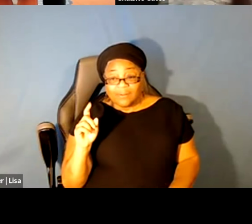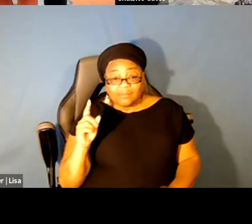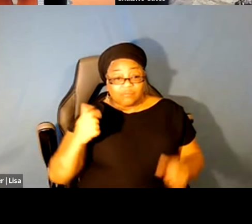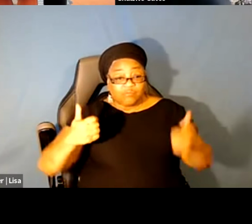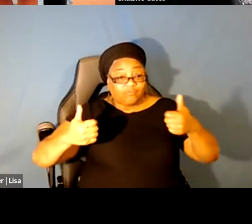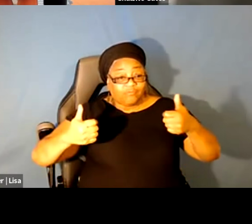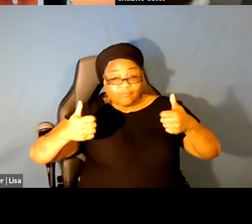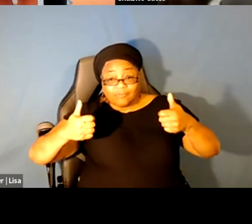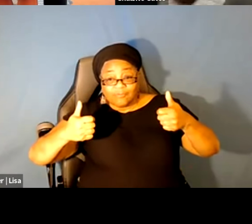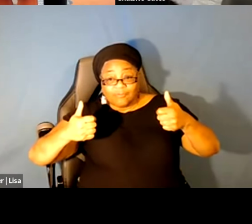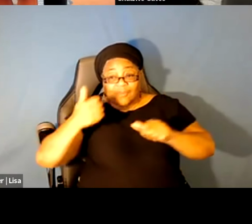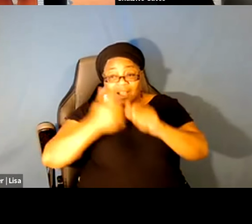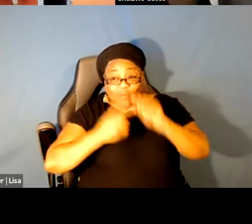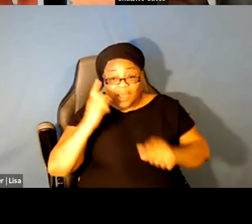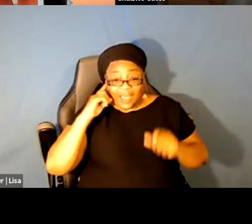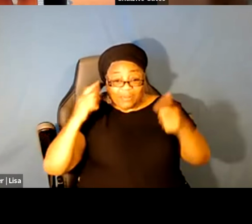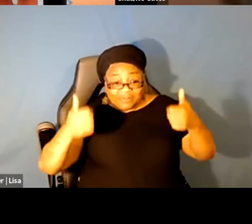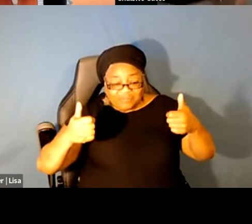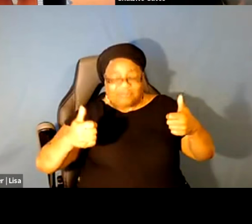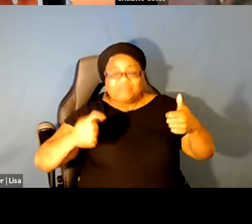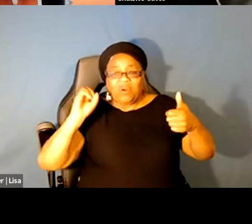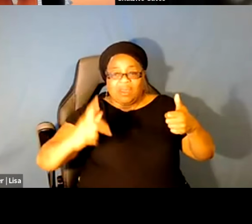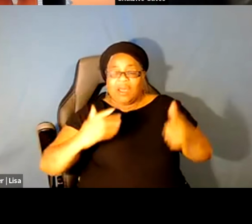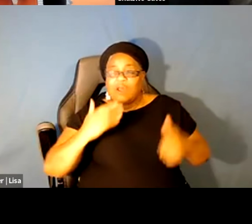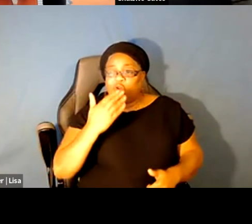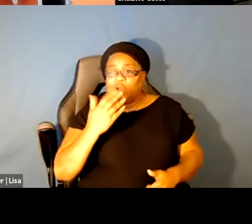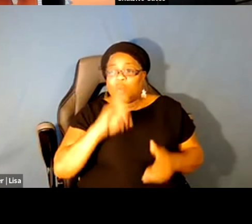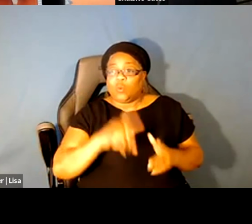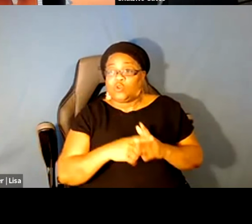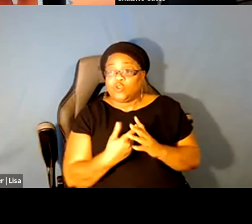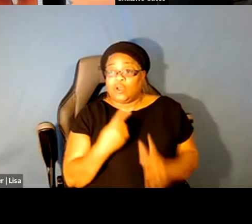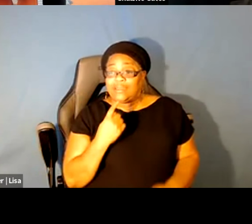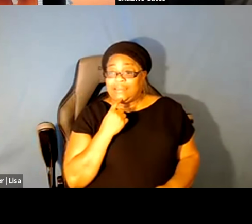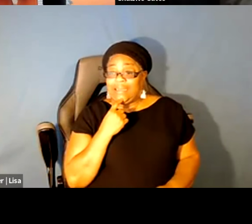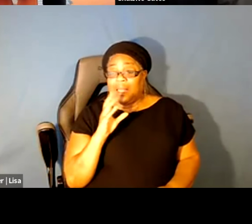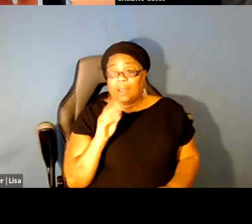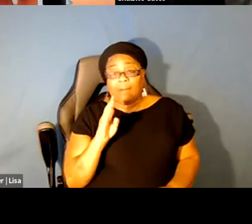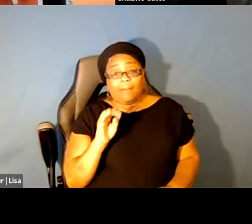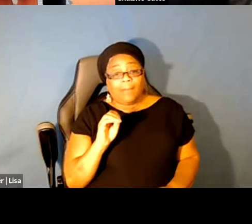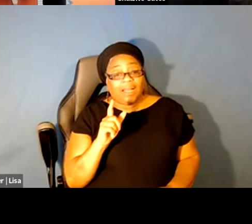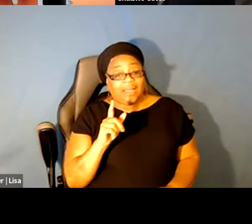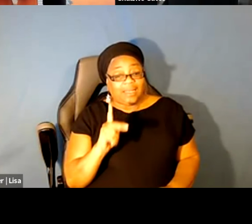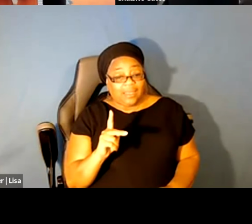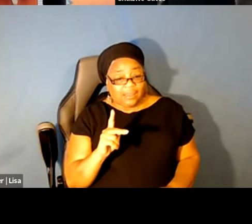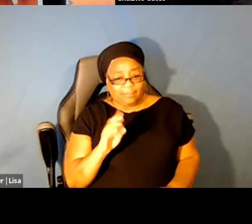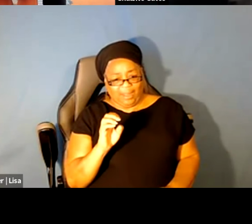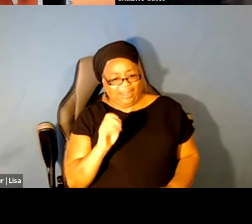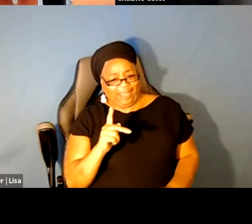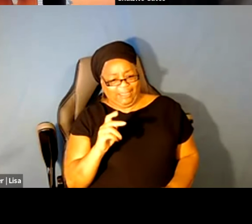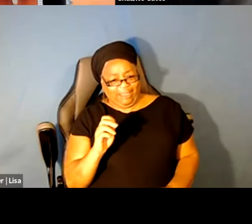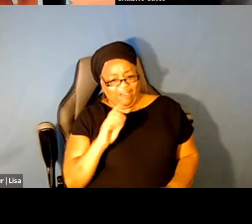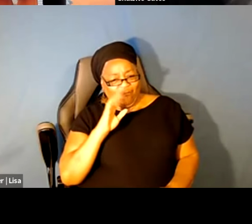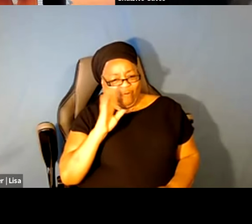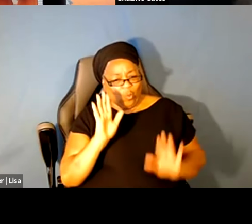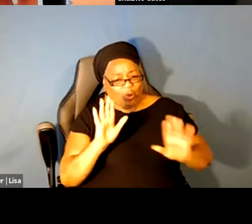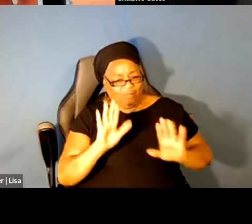up to make sure everybody's good? Okay, so I just want to first start off by saying thank you, Malik, for the wonderful introduction. Big shout